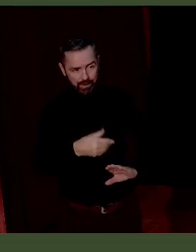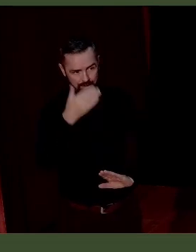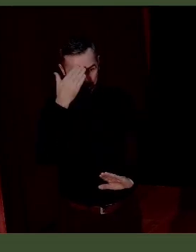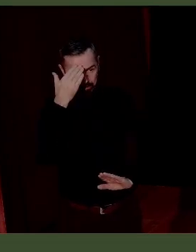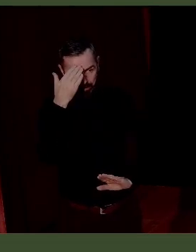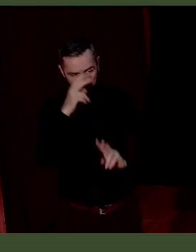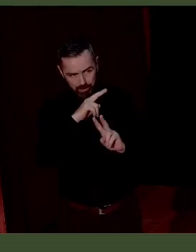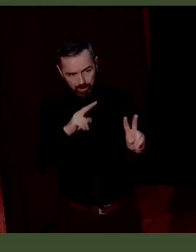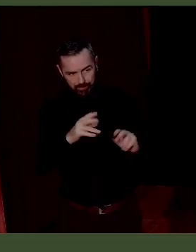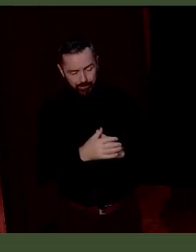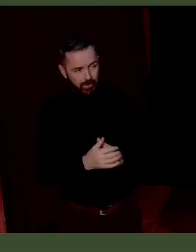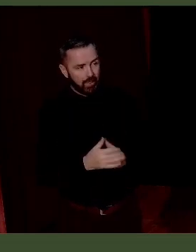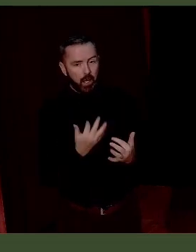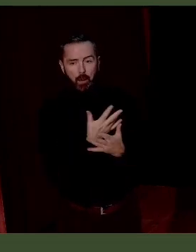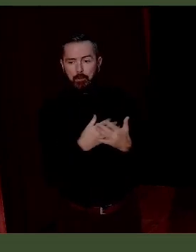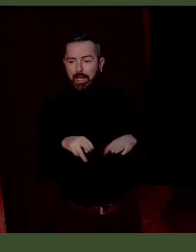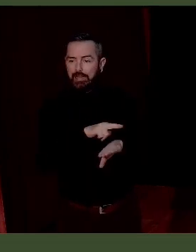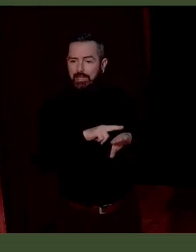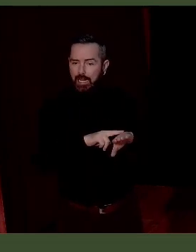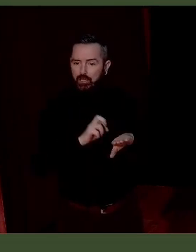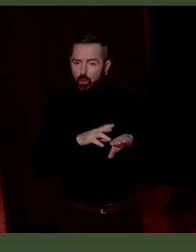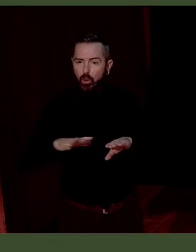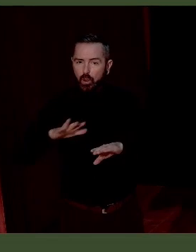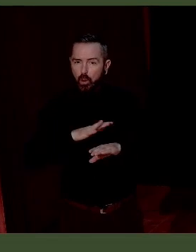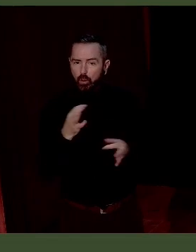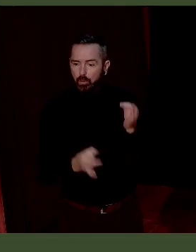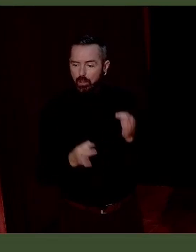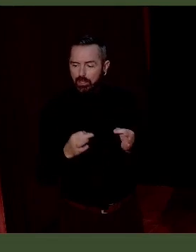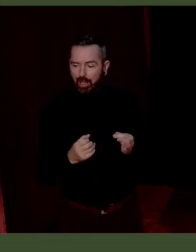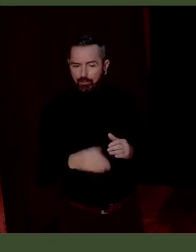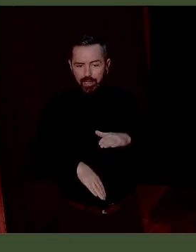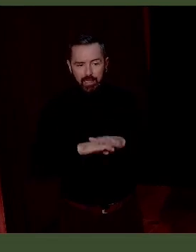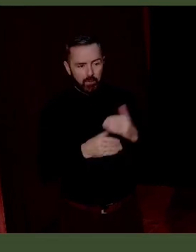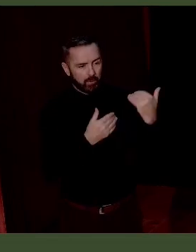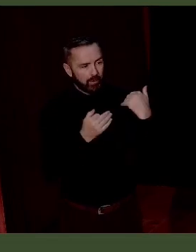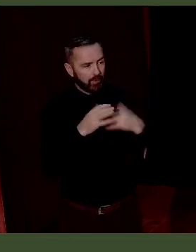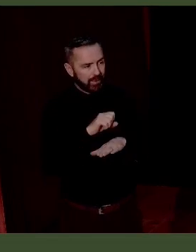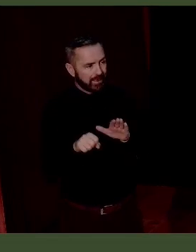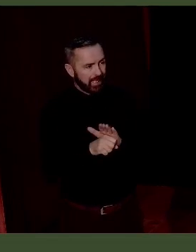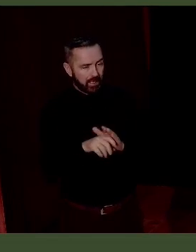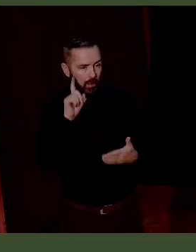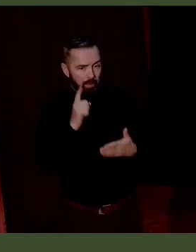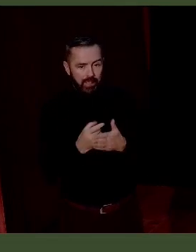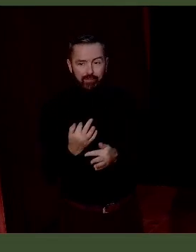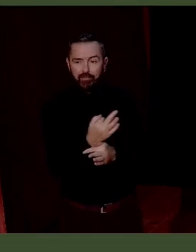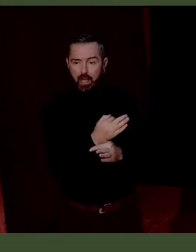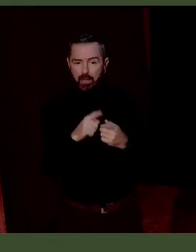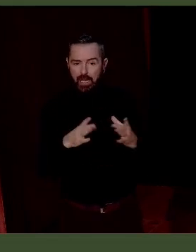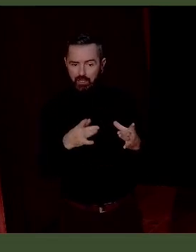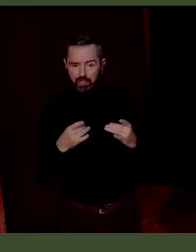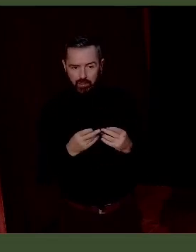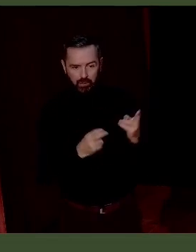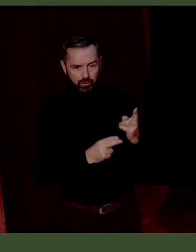mindset. Many national or local politicians favoured a limited role for the state, believing that families and charities